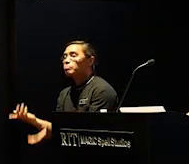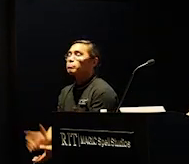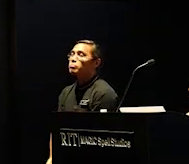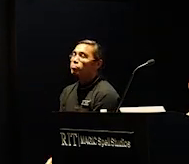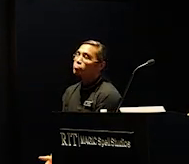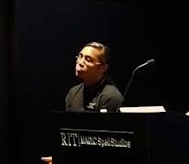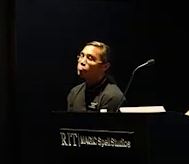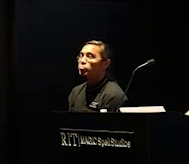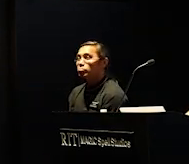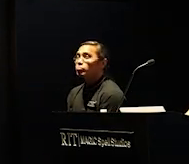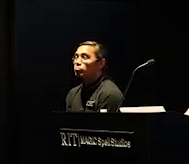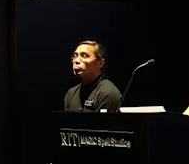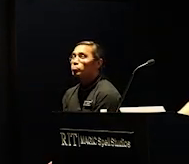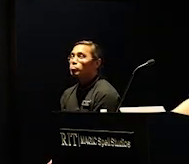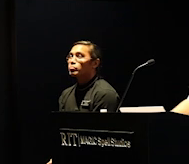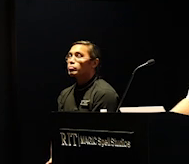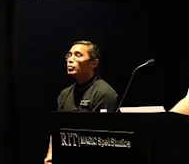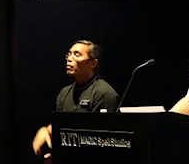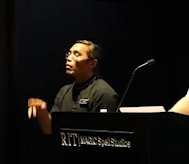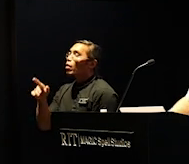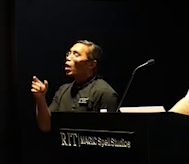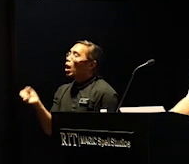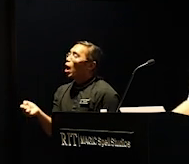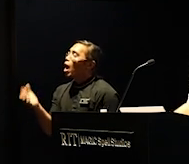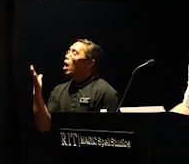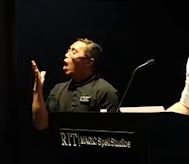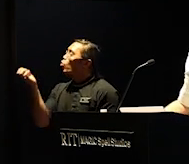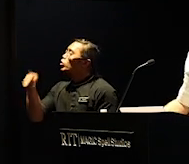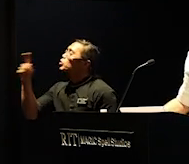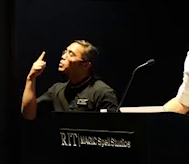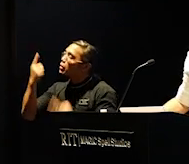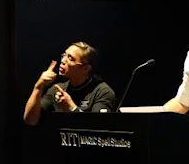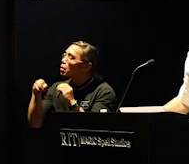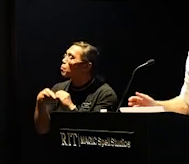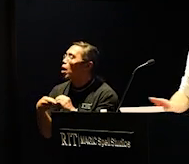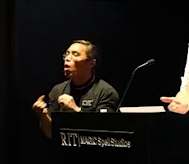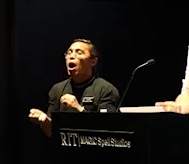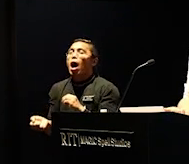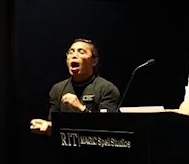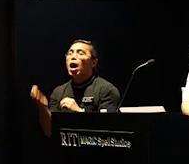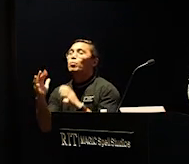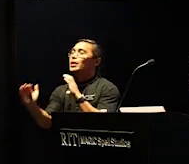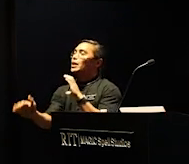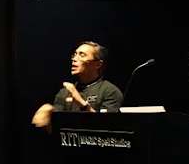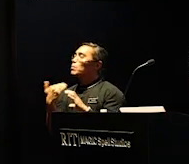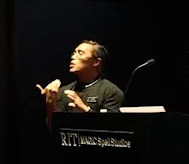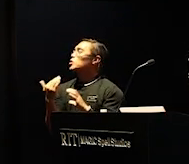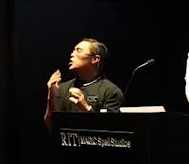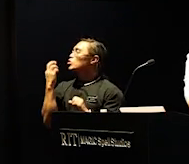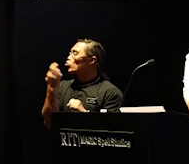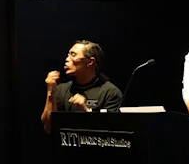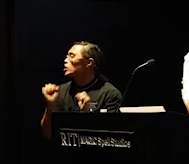someone to receive a day, and how many are you supposed to answer? Just that question. How many comments